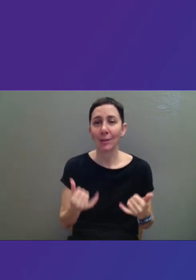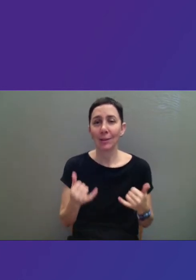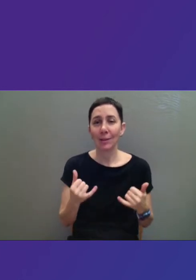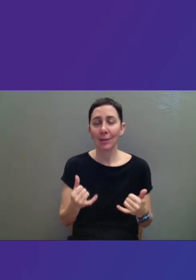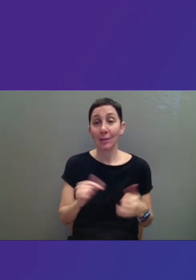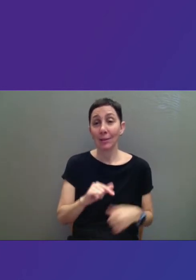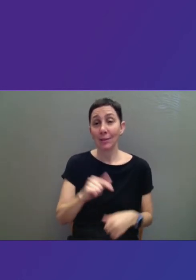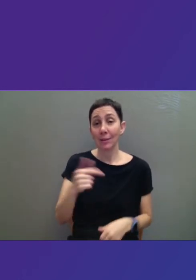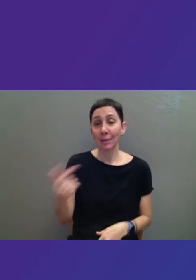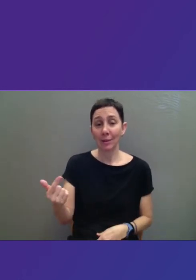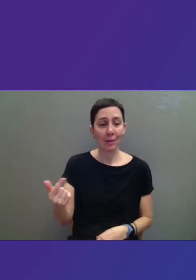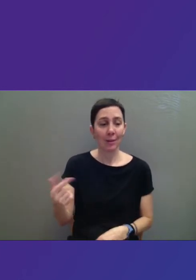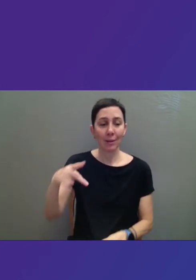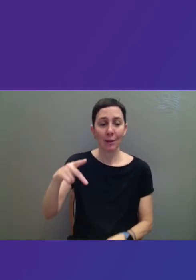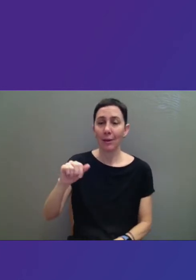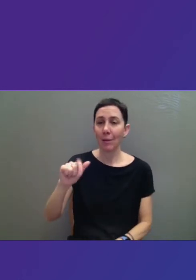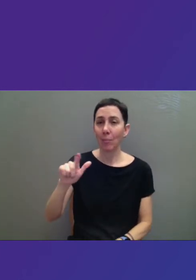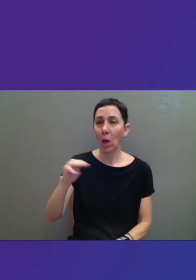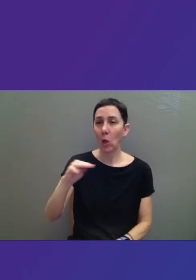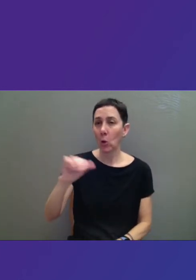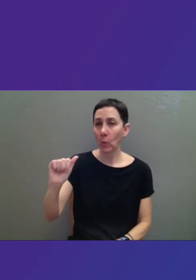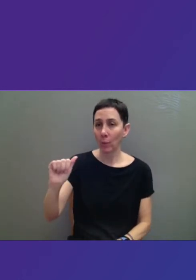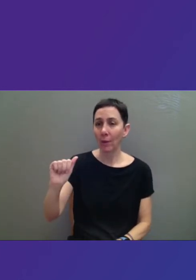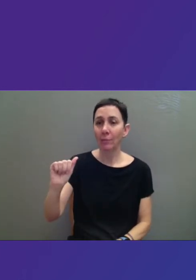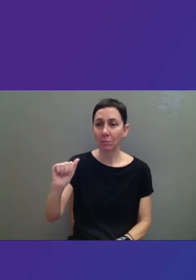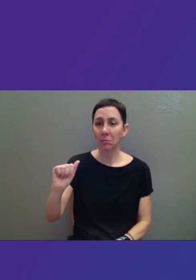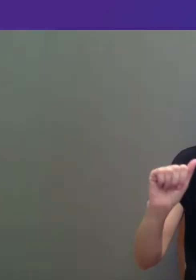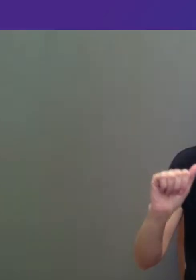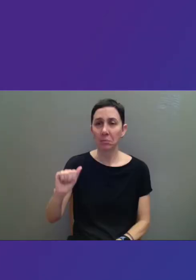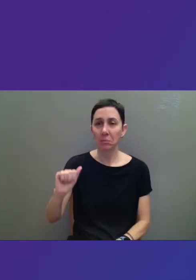to Paloma and hear about her work as well. Thank you.